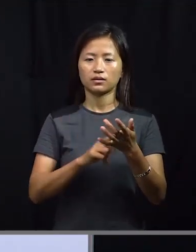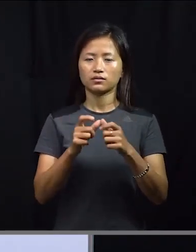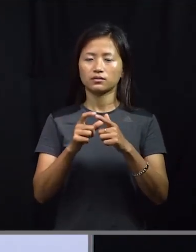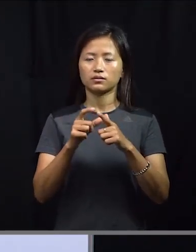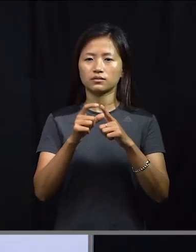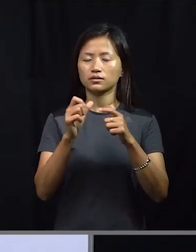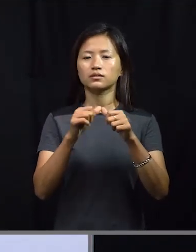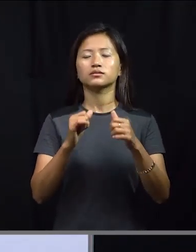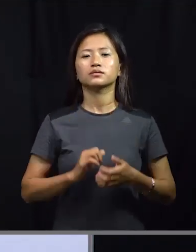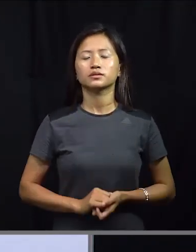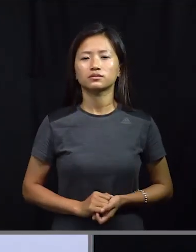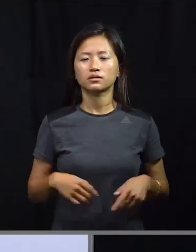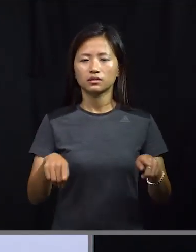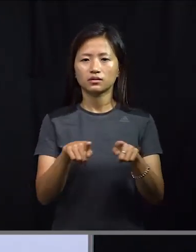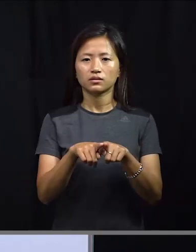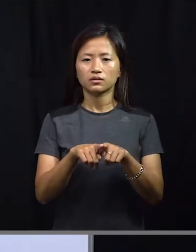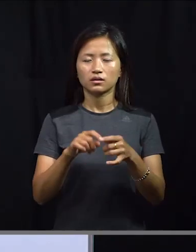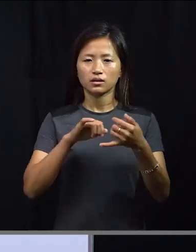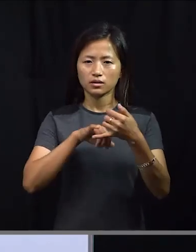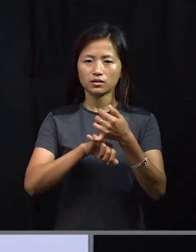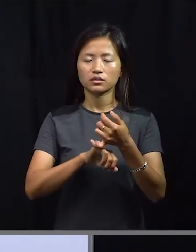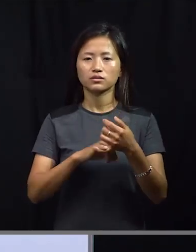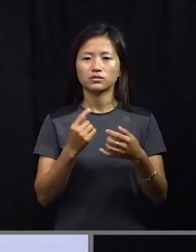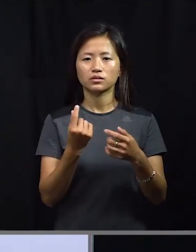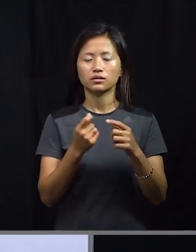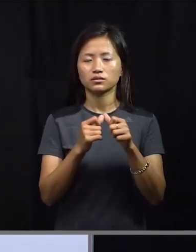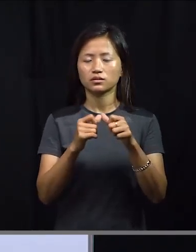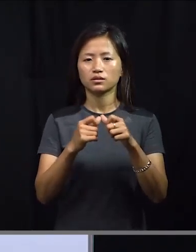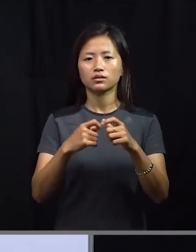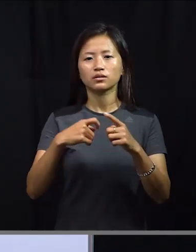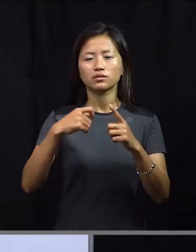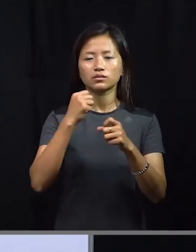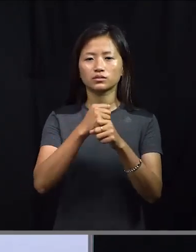S-A-P-I-N-D-A, Sabinda and Sagutra,